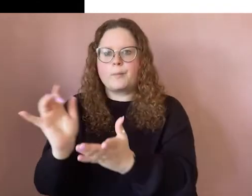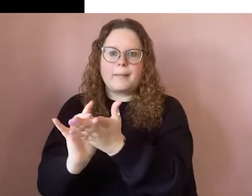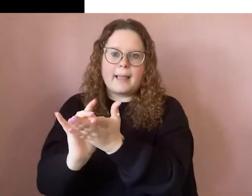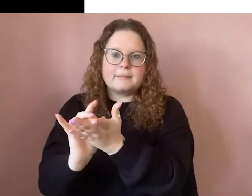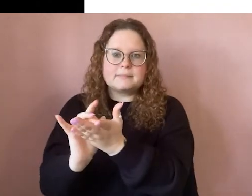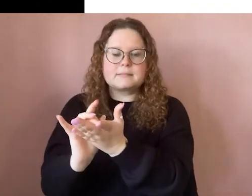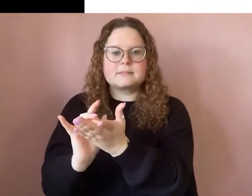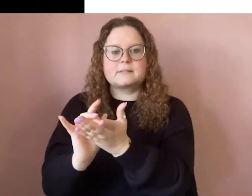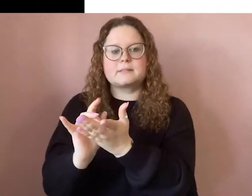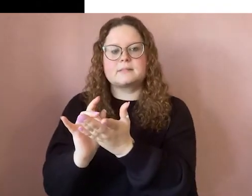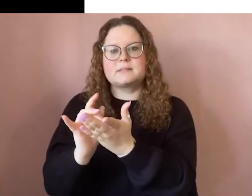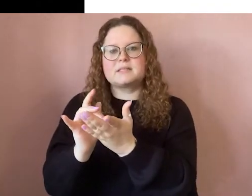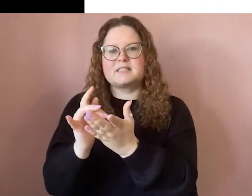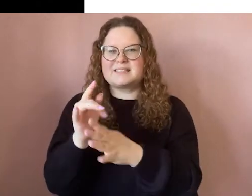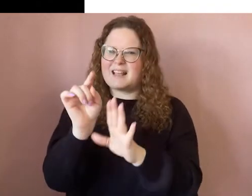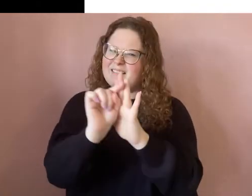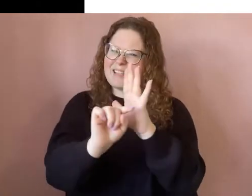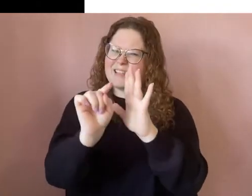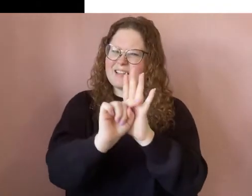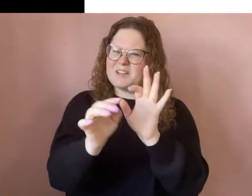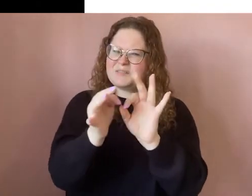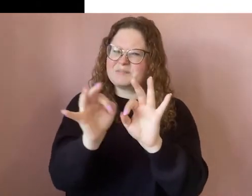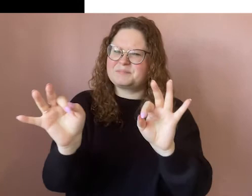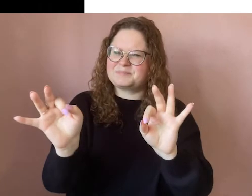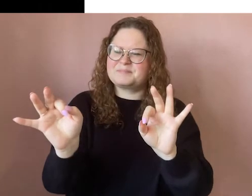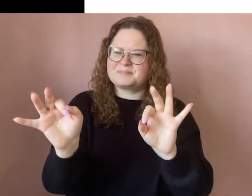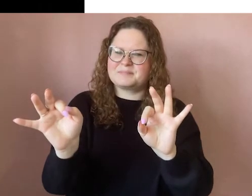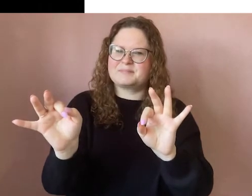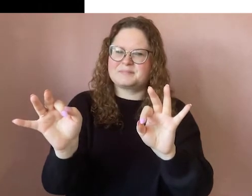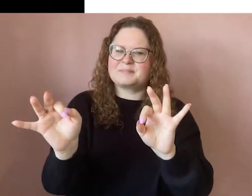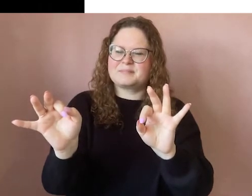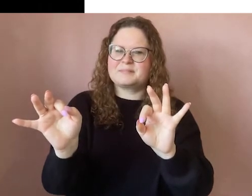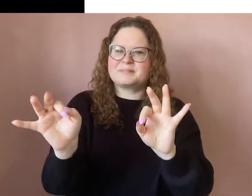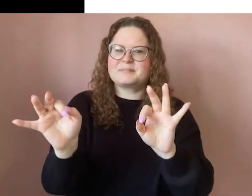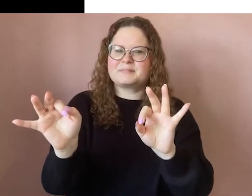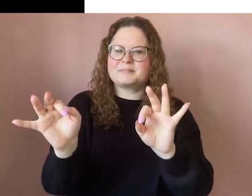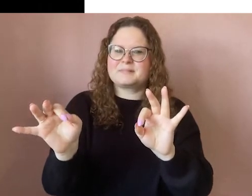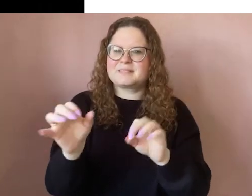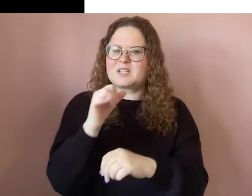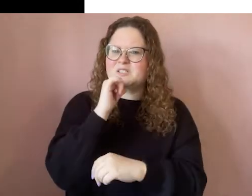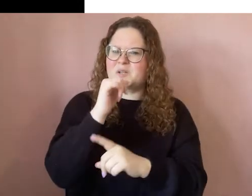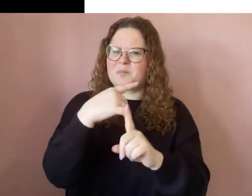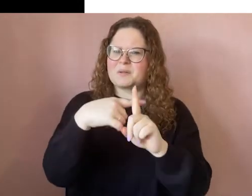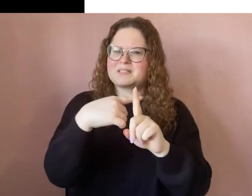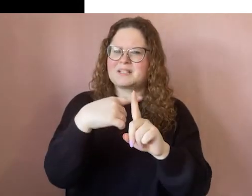to mental health challenges. Sure thing. I think the